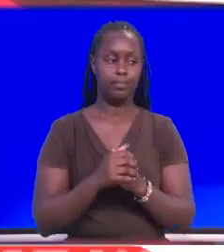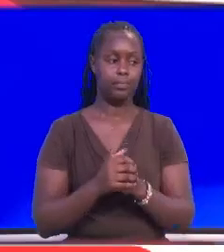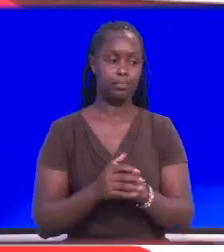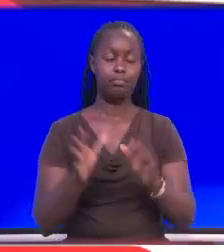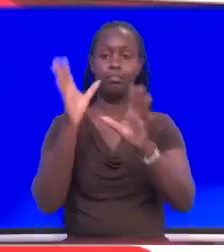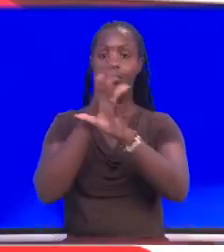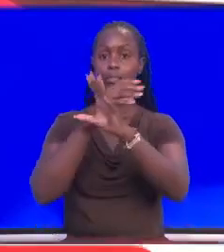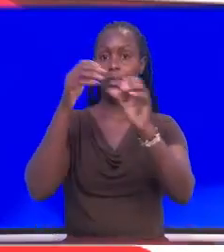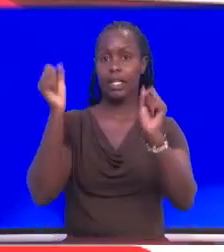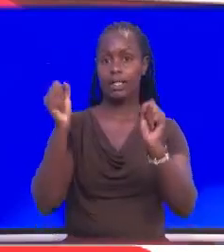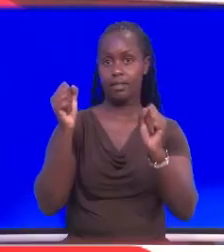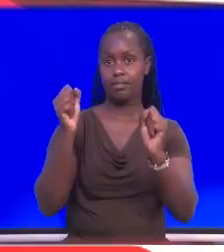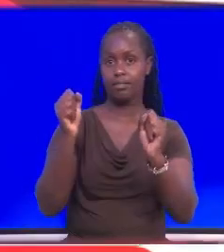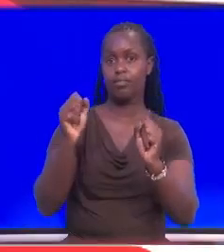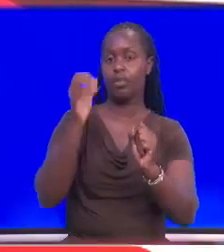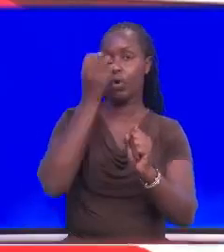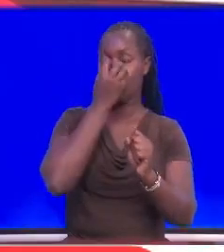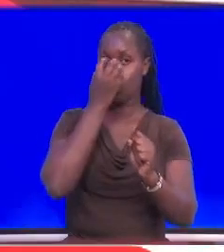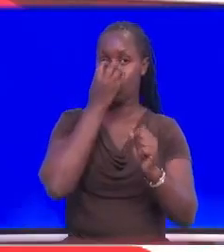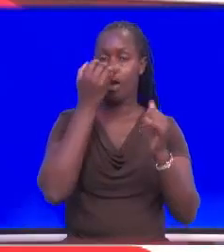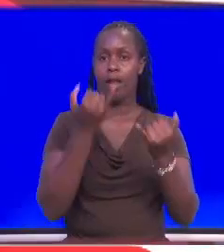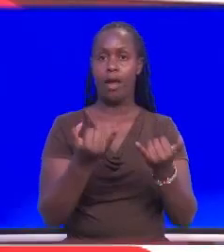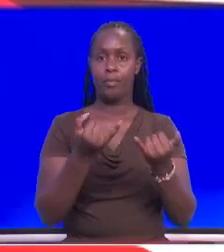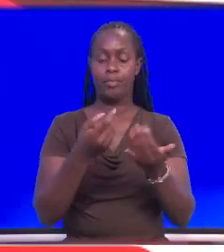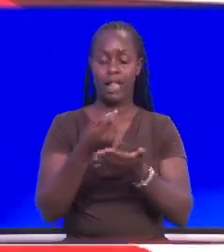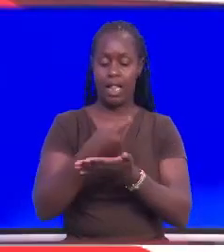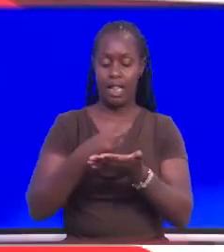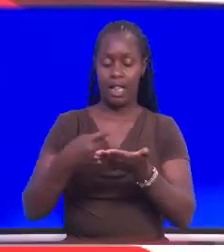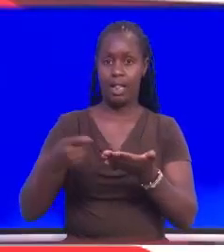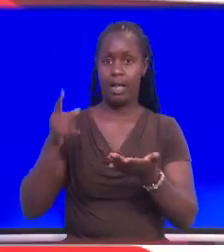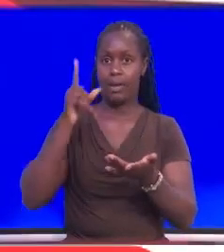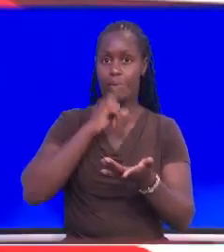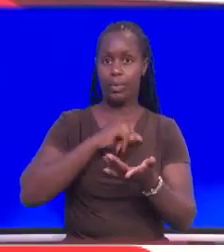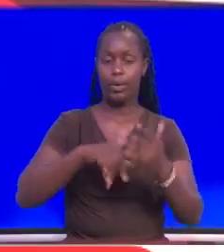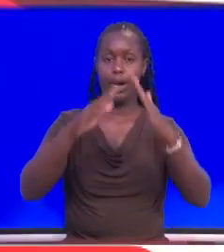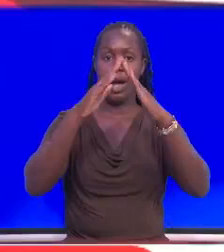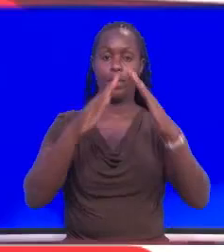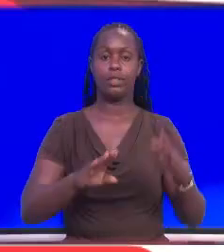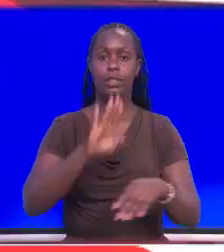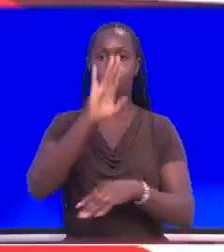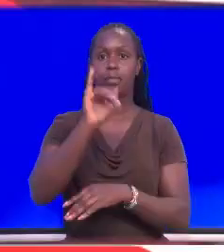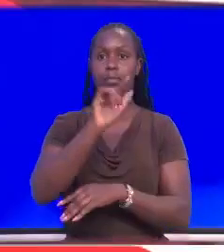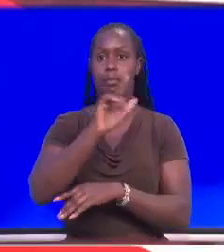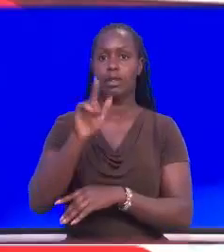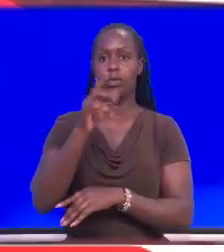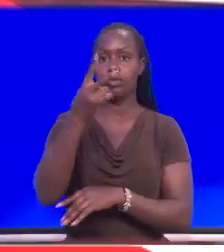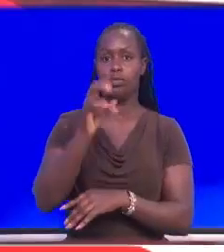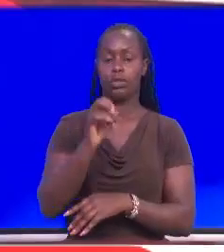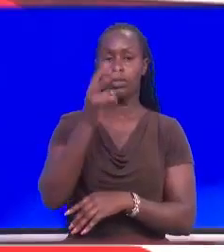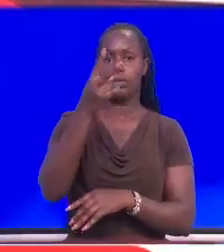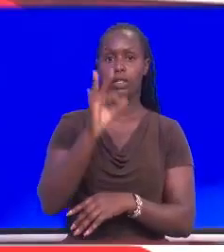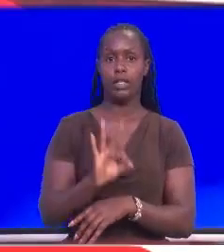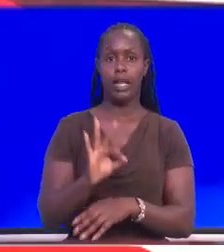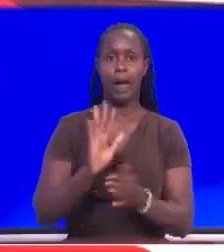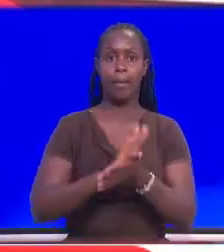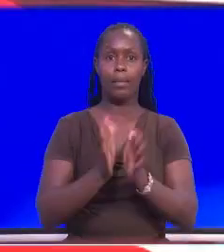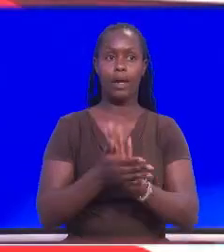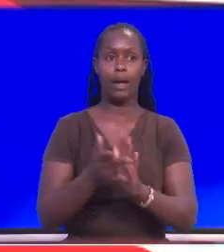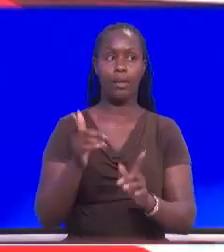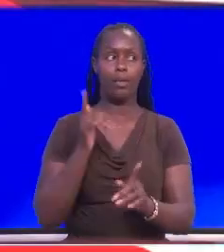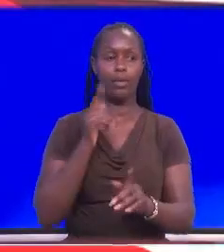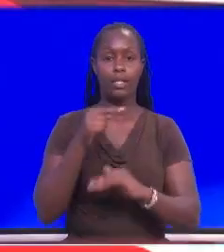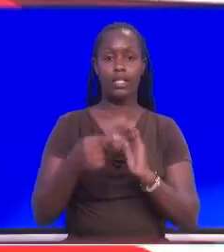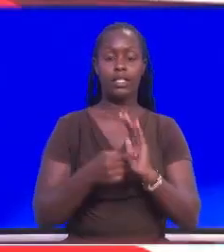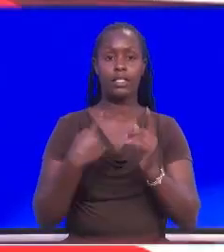the President, Dr. William Ruto, has finally assented to the Housing Bill 2023 into law. This comes a week after the